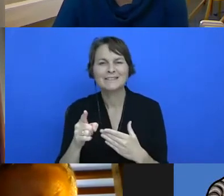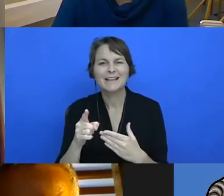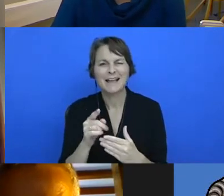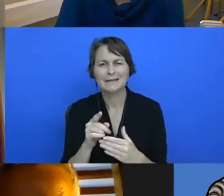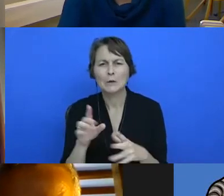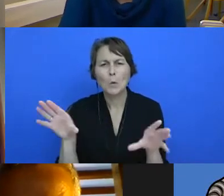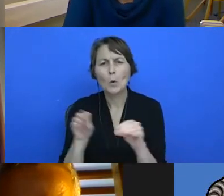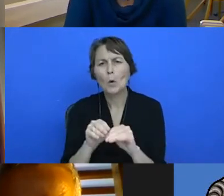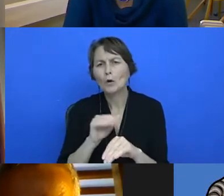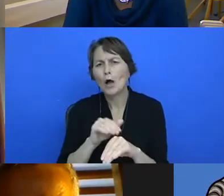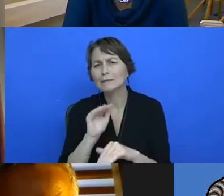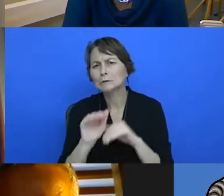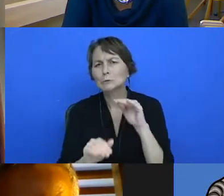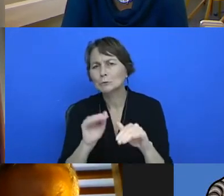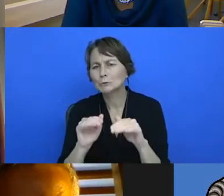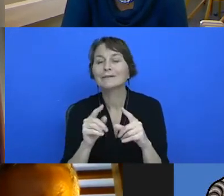more interactive session.